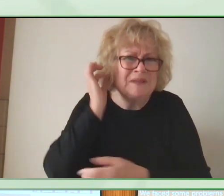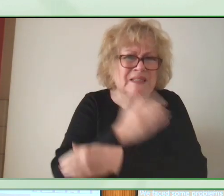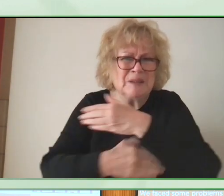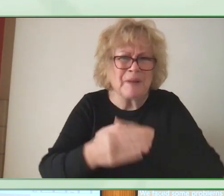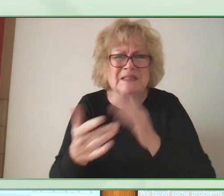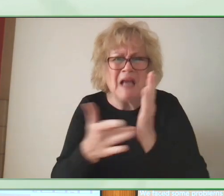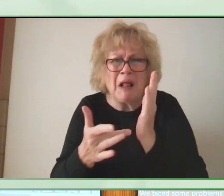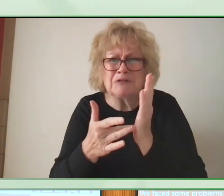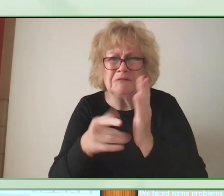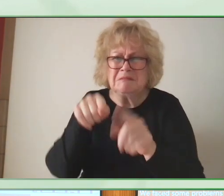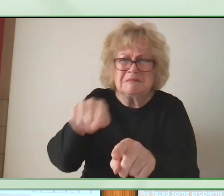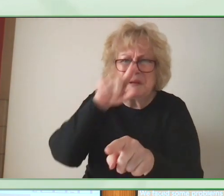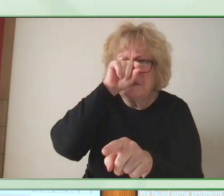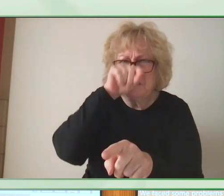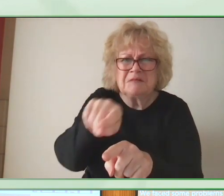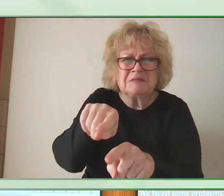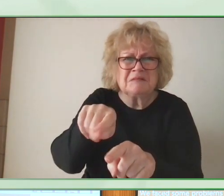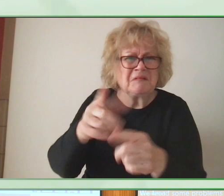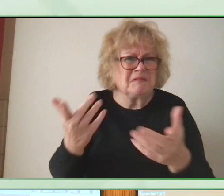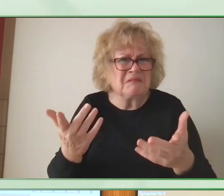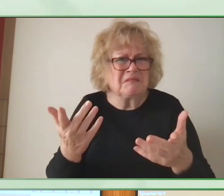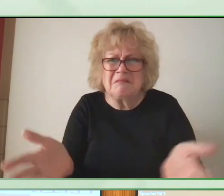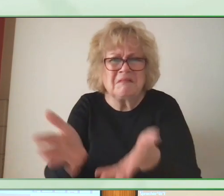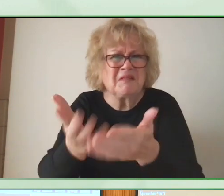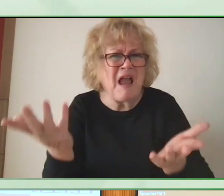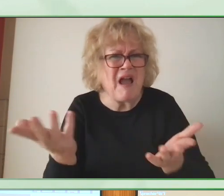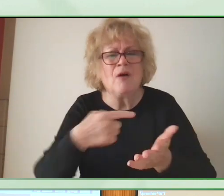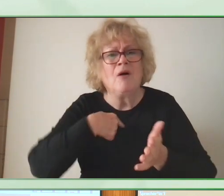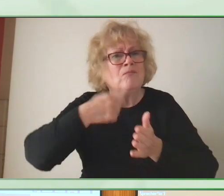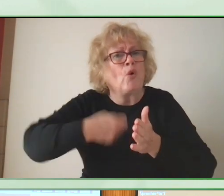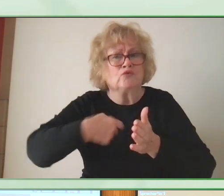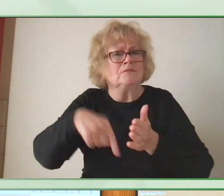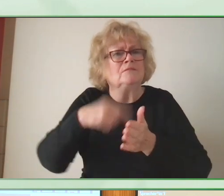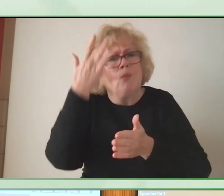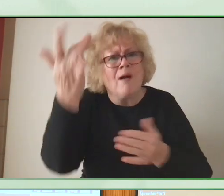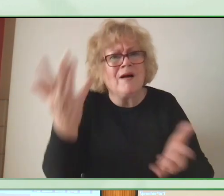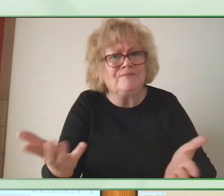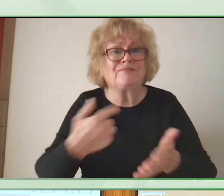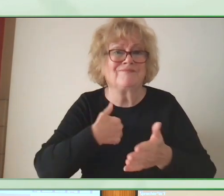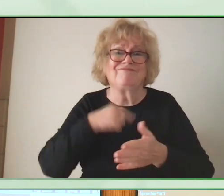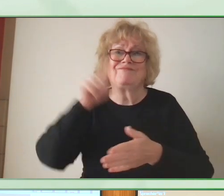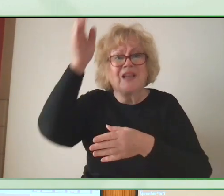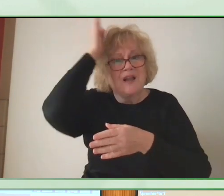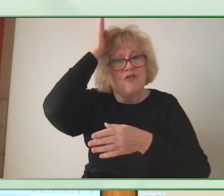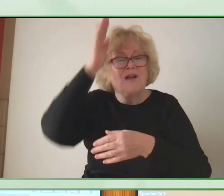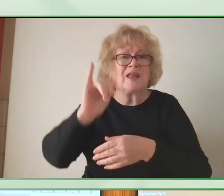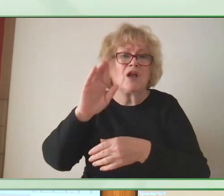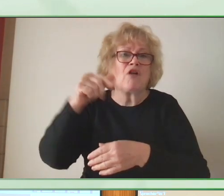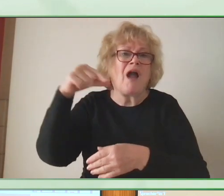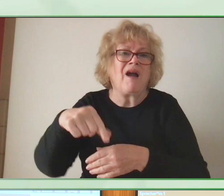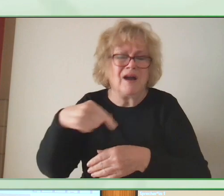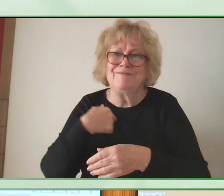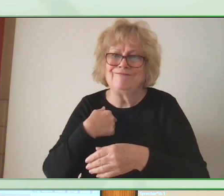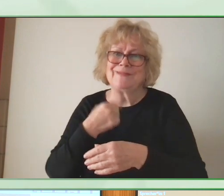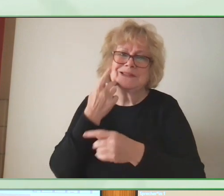economic dependence of the women with disabilities. Women are, they do not,